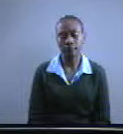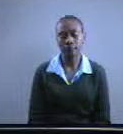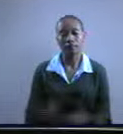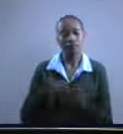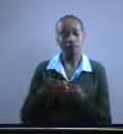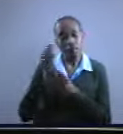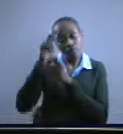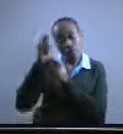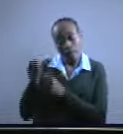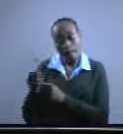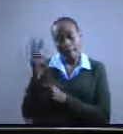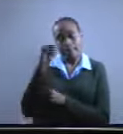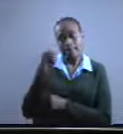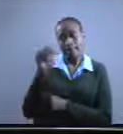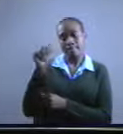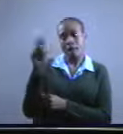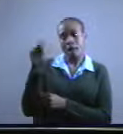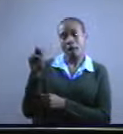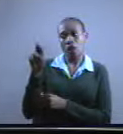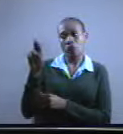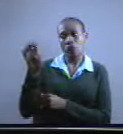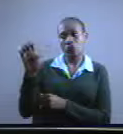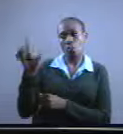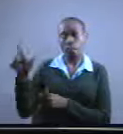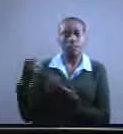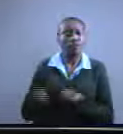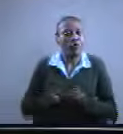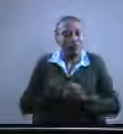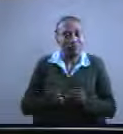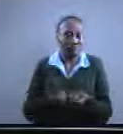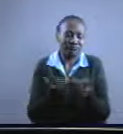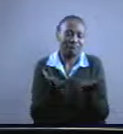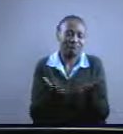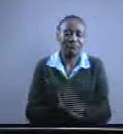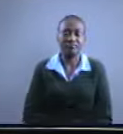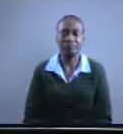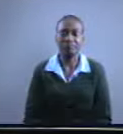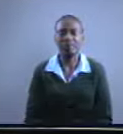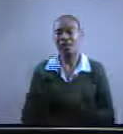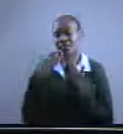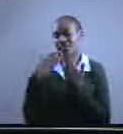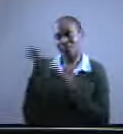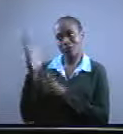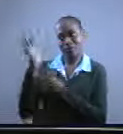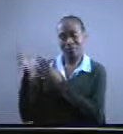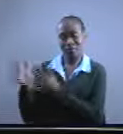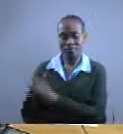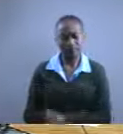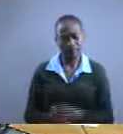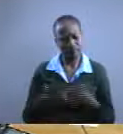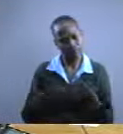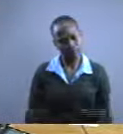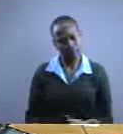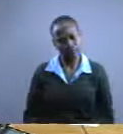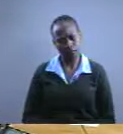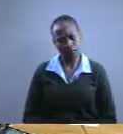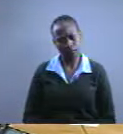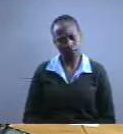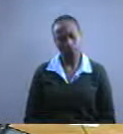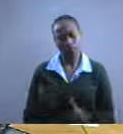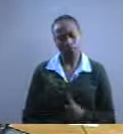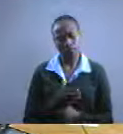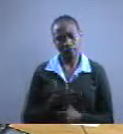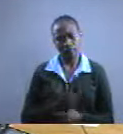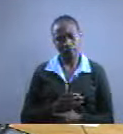Honourable Minister Manuel, you have the floor. Thank you, Mr. Speaker. Let me